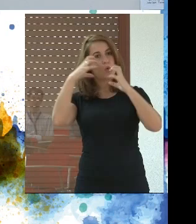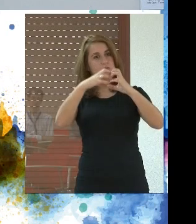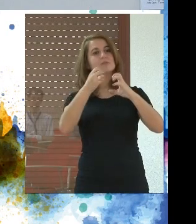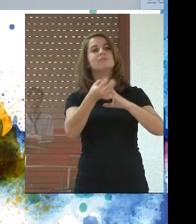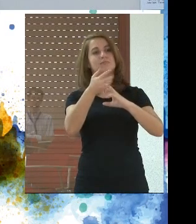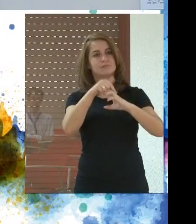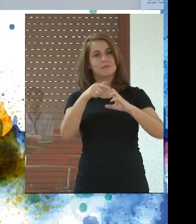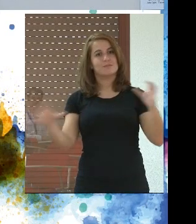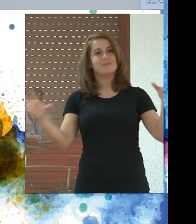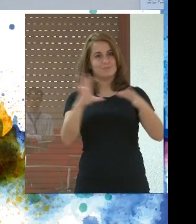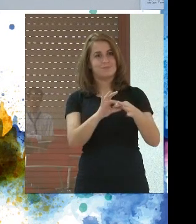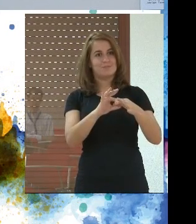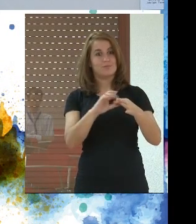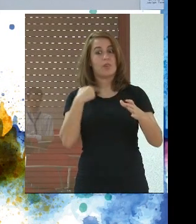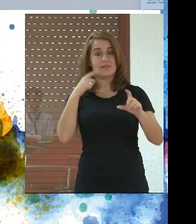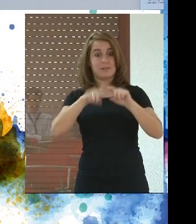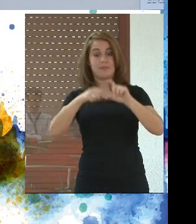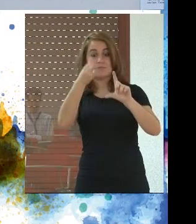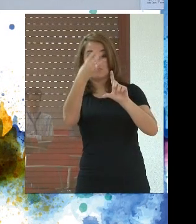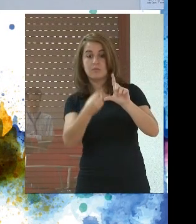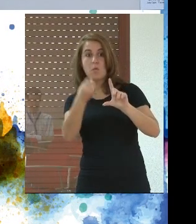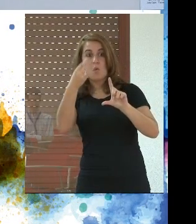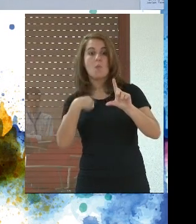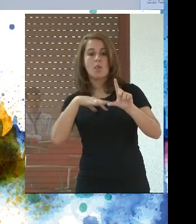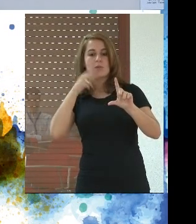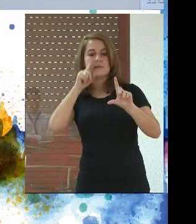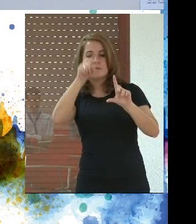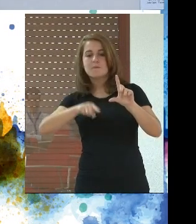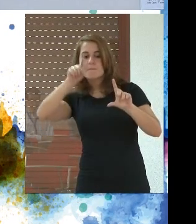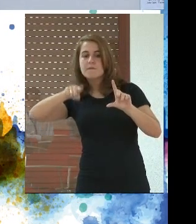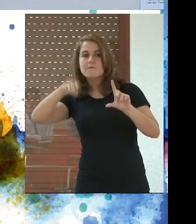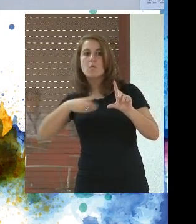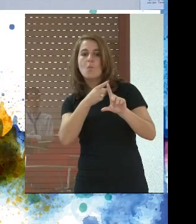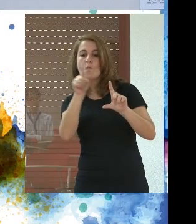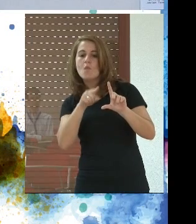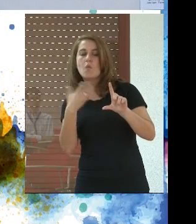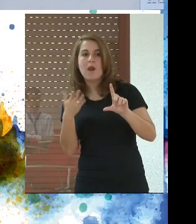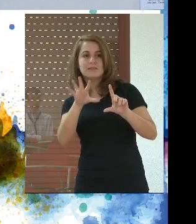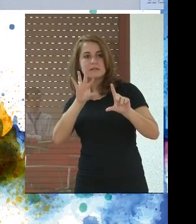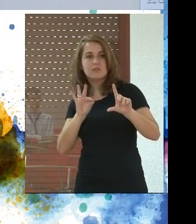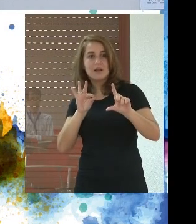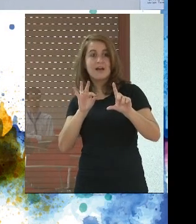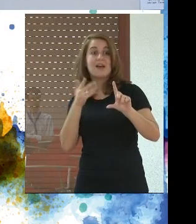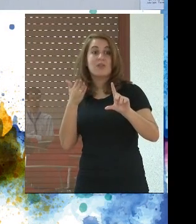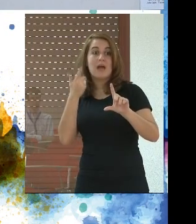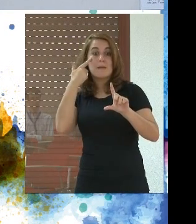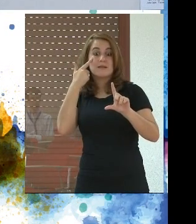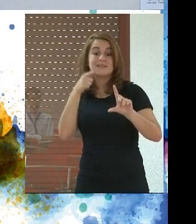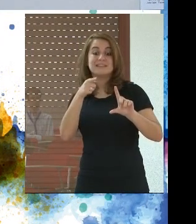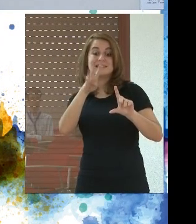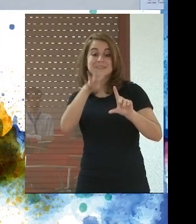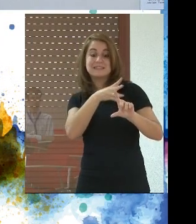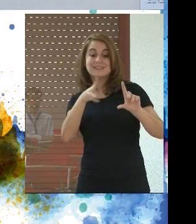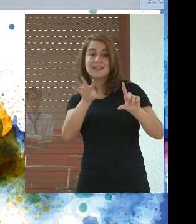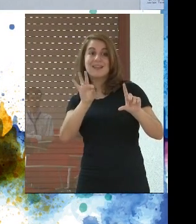in the cortex of the users. In measuring these potential, we can distinguish what row and what column the patient